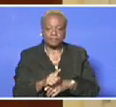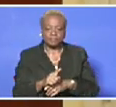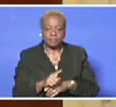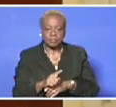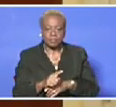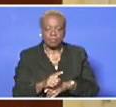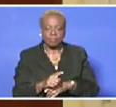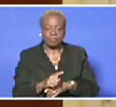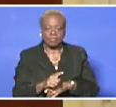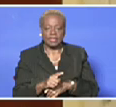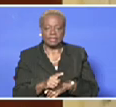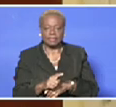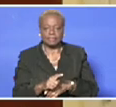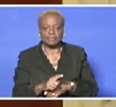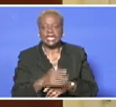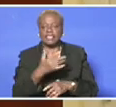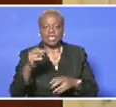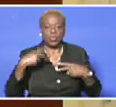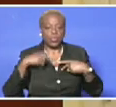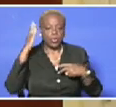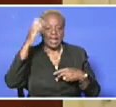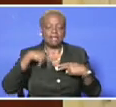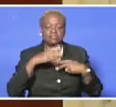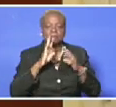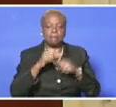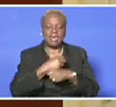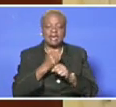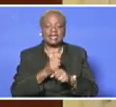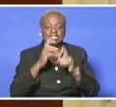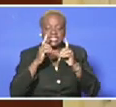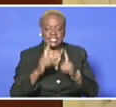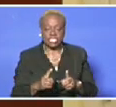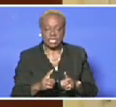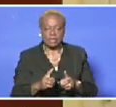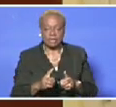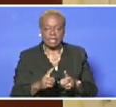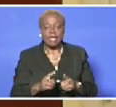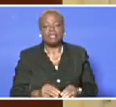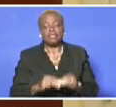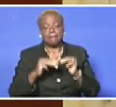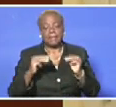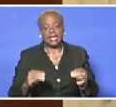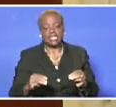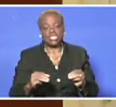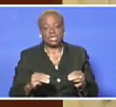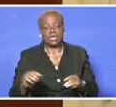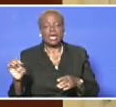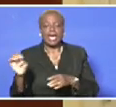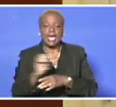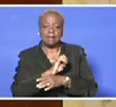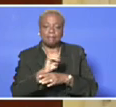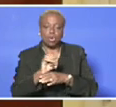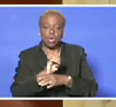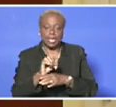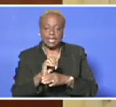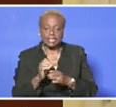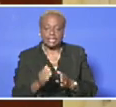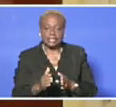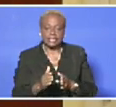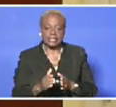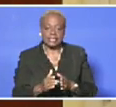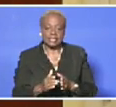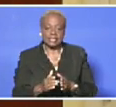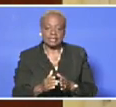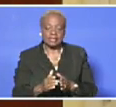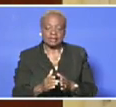employees. So doing that allows these major employers to at least raise some